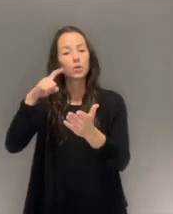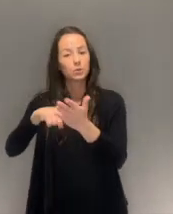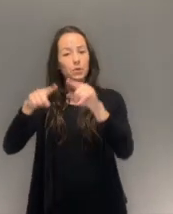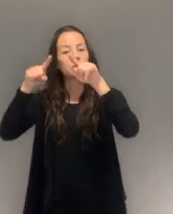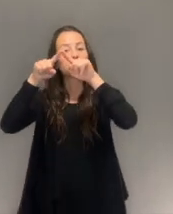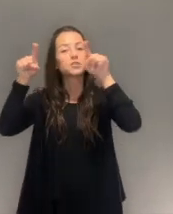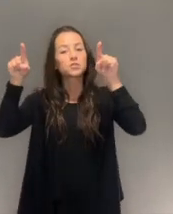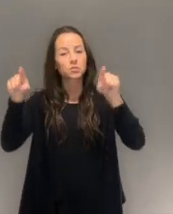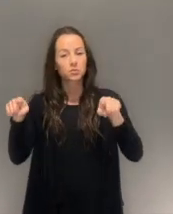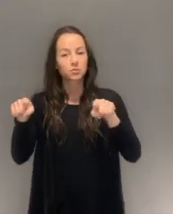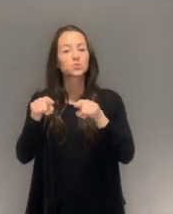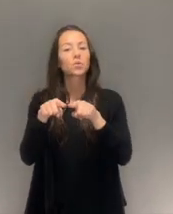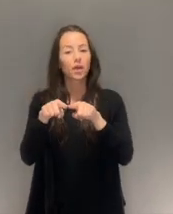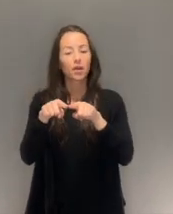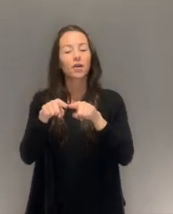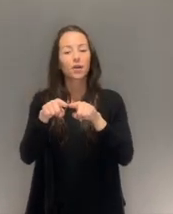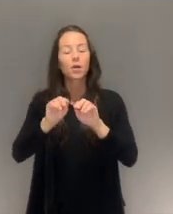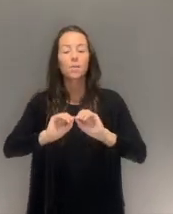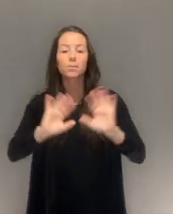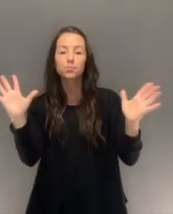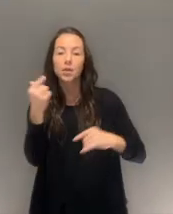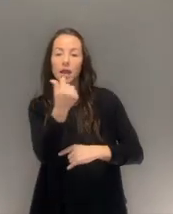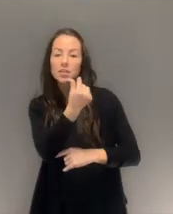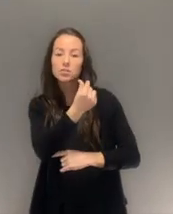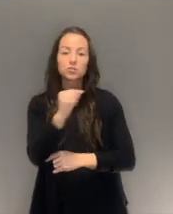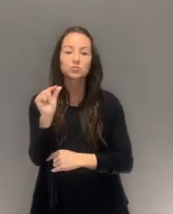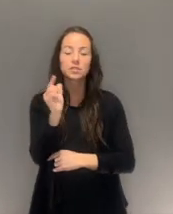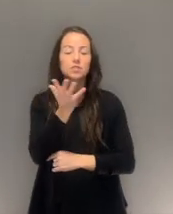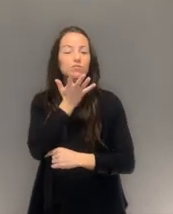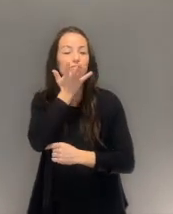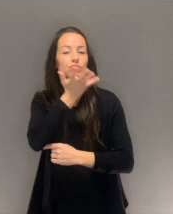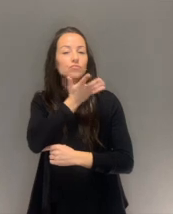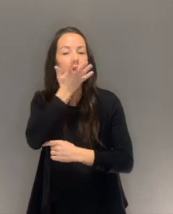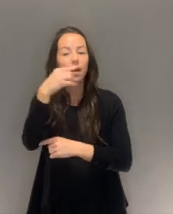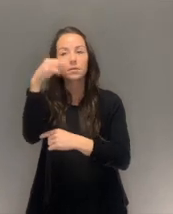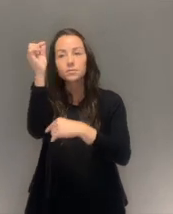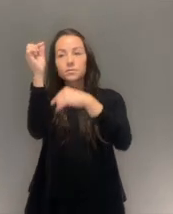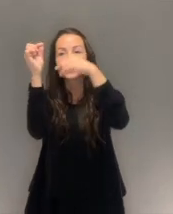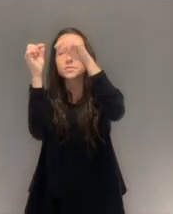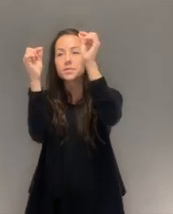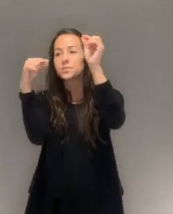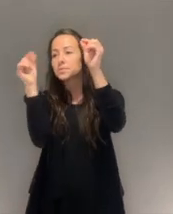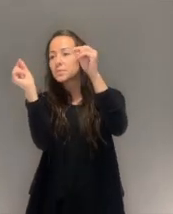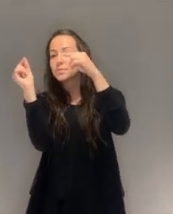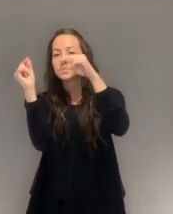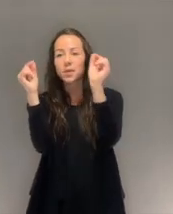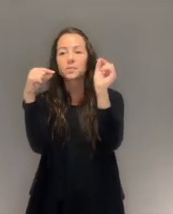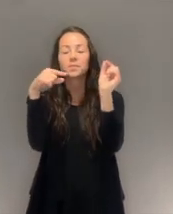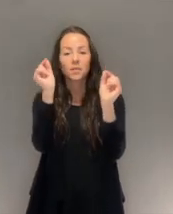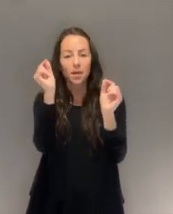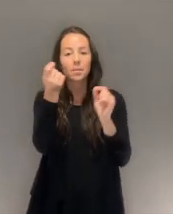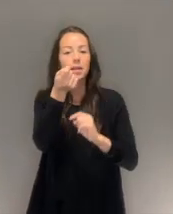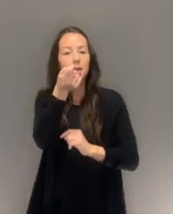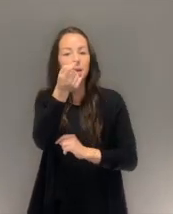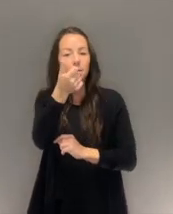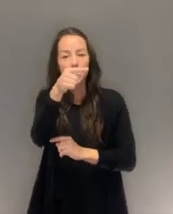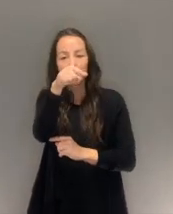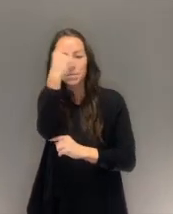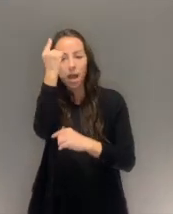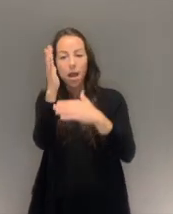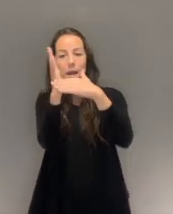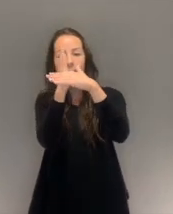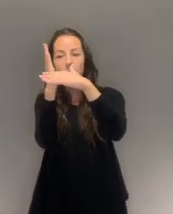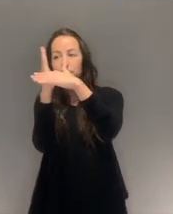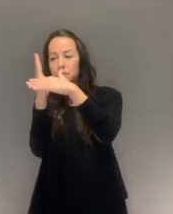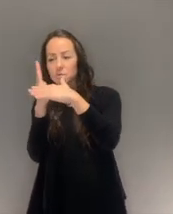square canvas. We see very bright green, leaf-like and grass-like forms with bits of black in